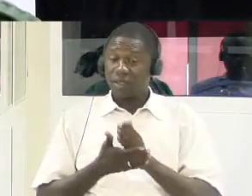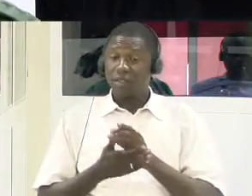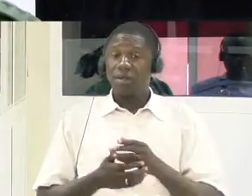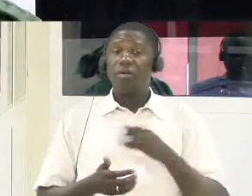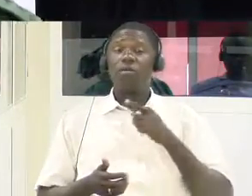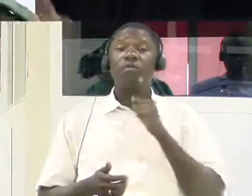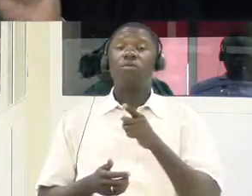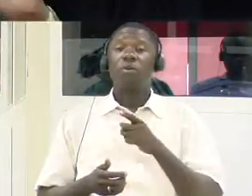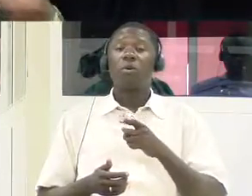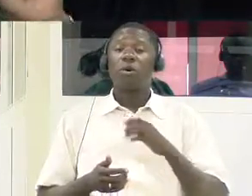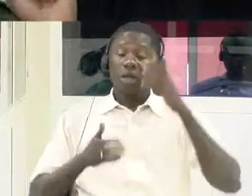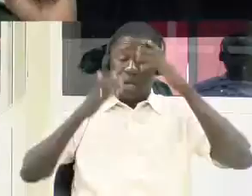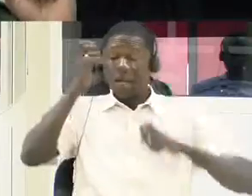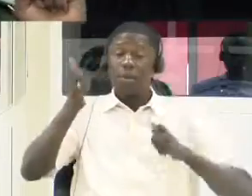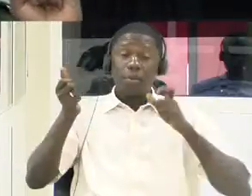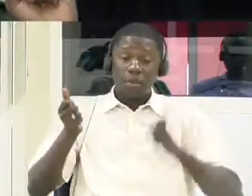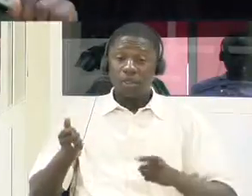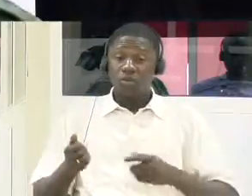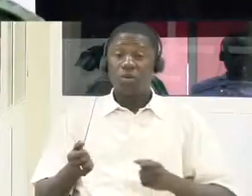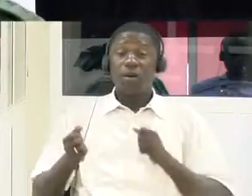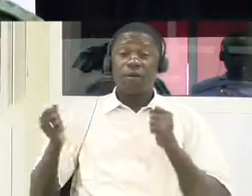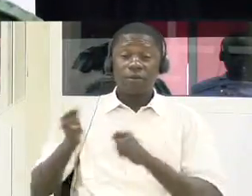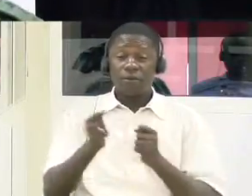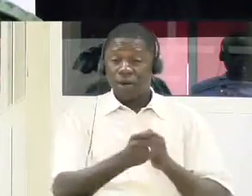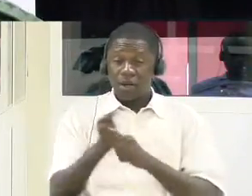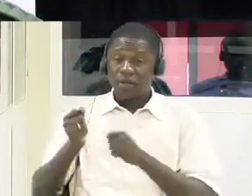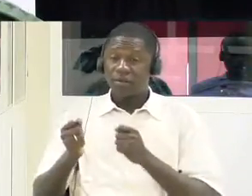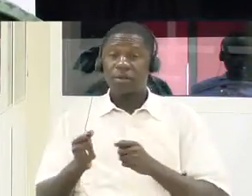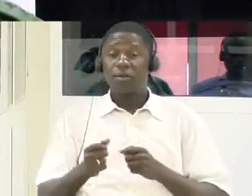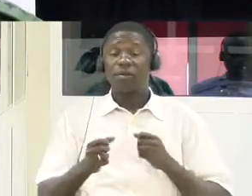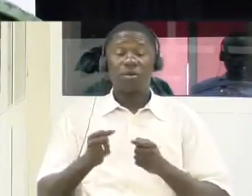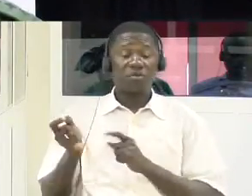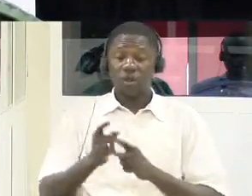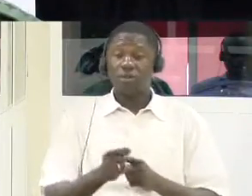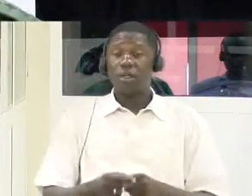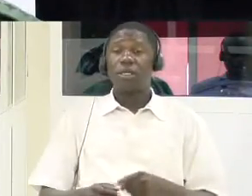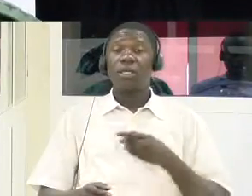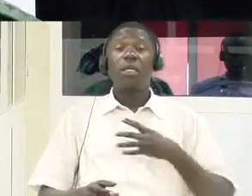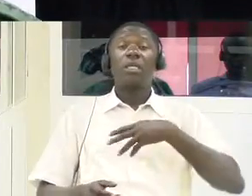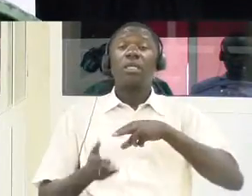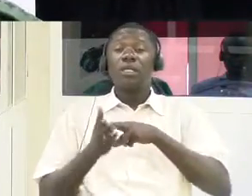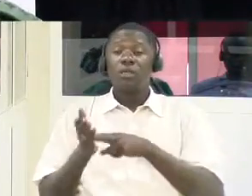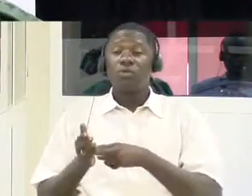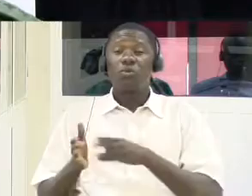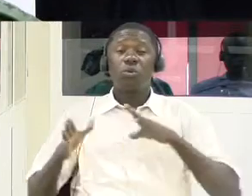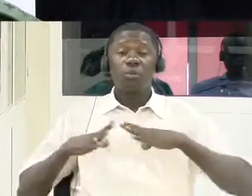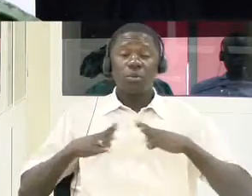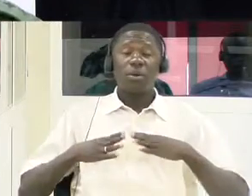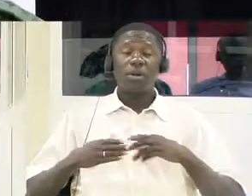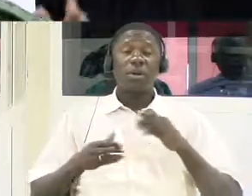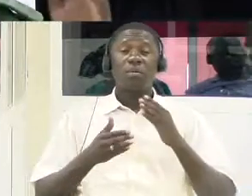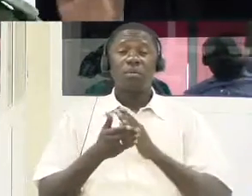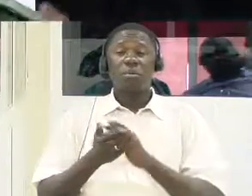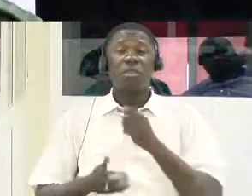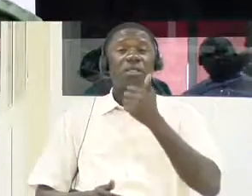battle, they need at least 6 months preparation, if not 1 year. Because,